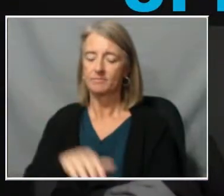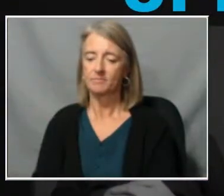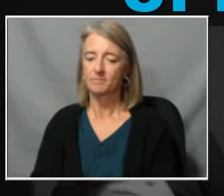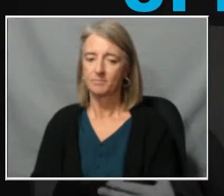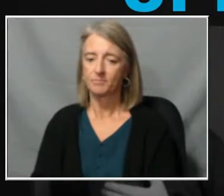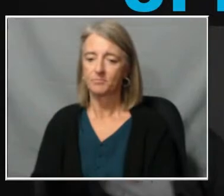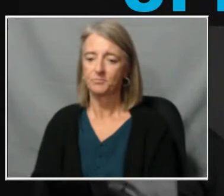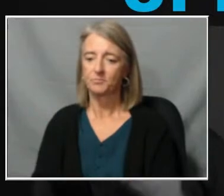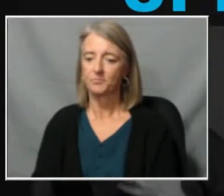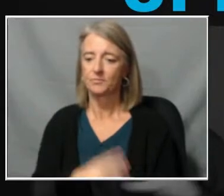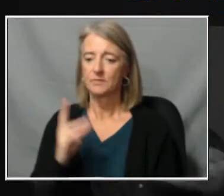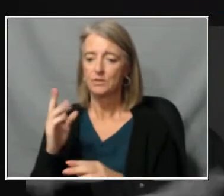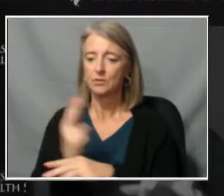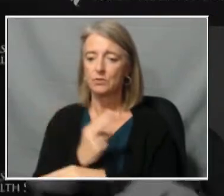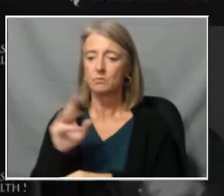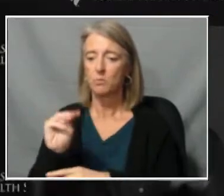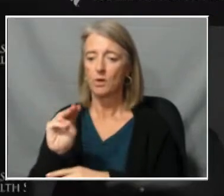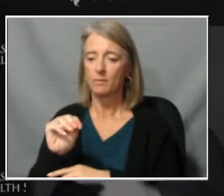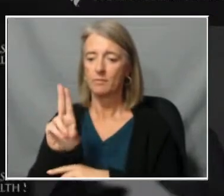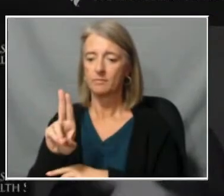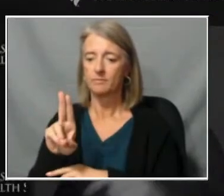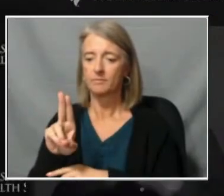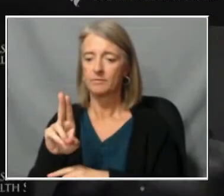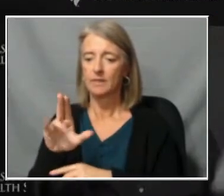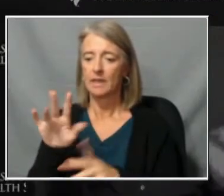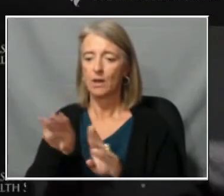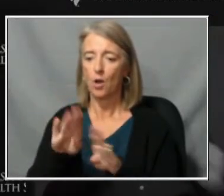Subscribe to our Morning Medical Update and Open